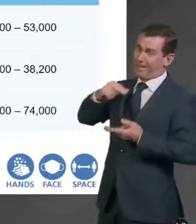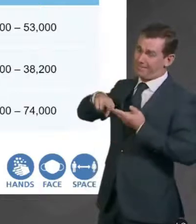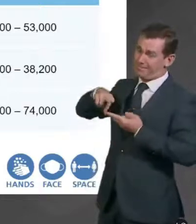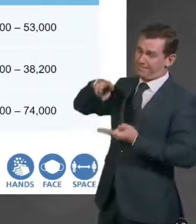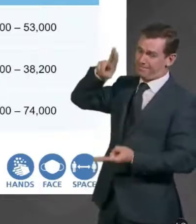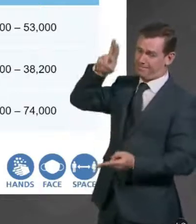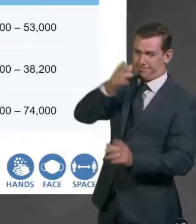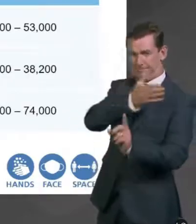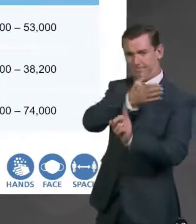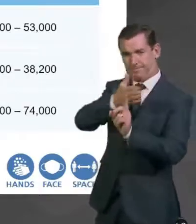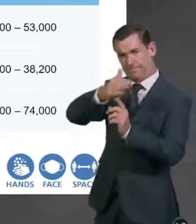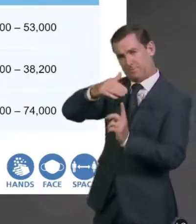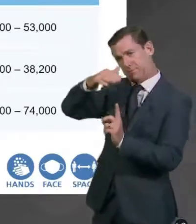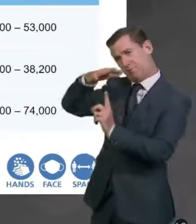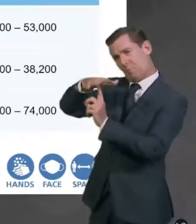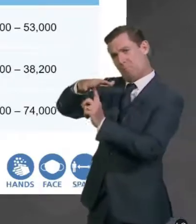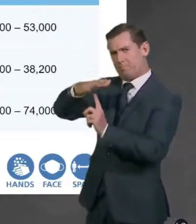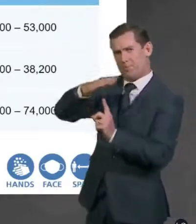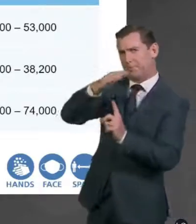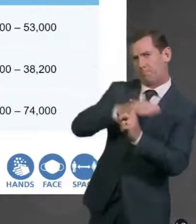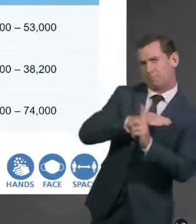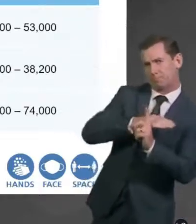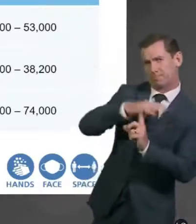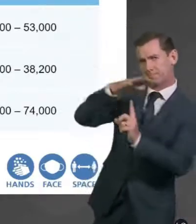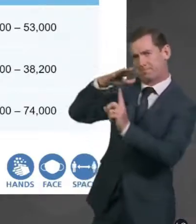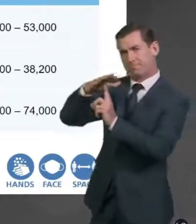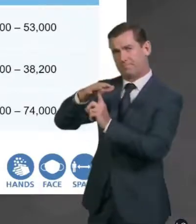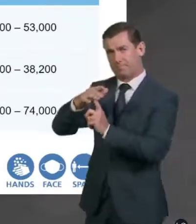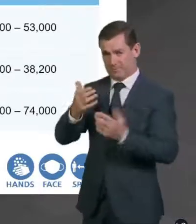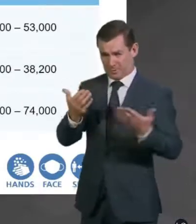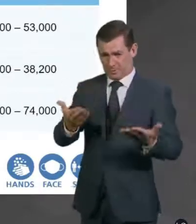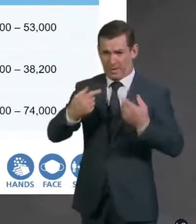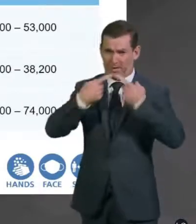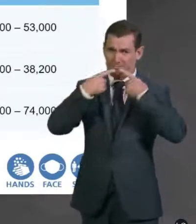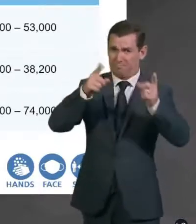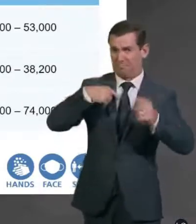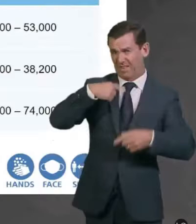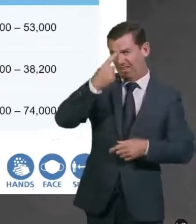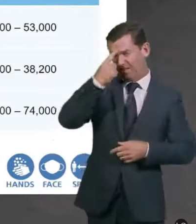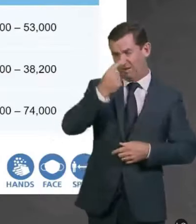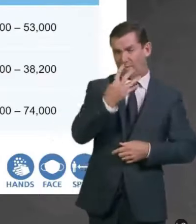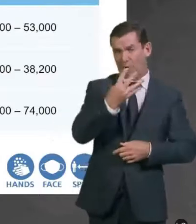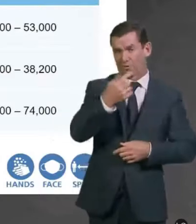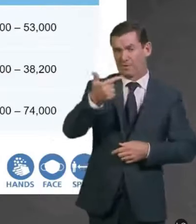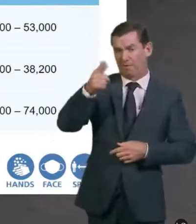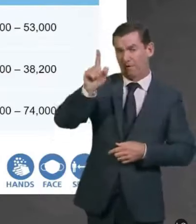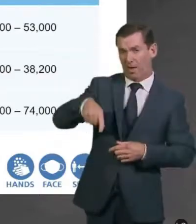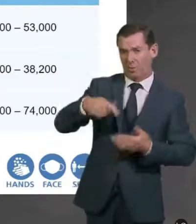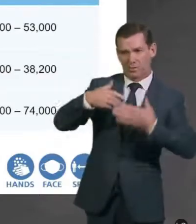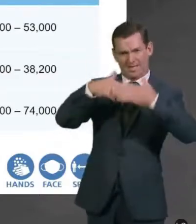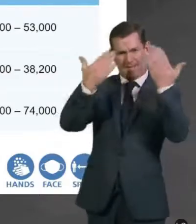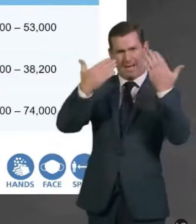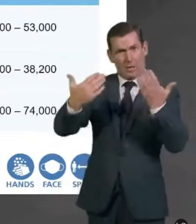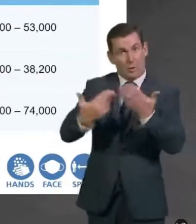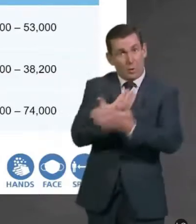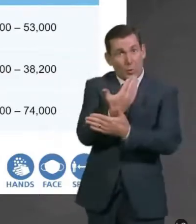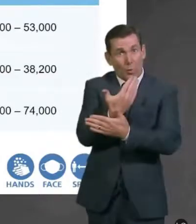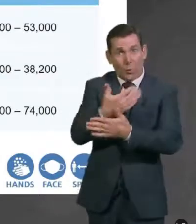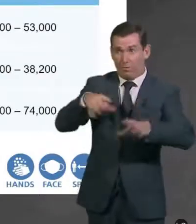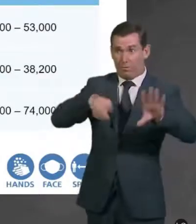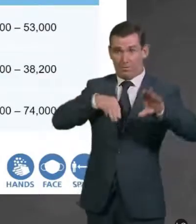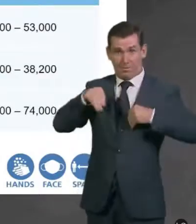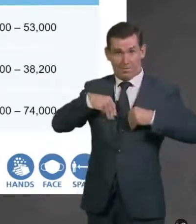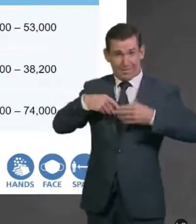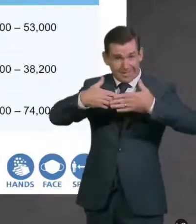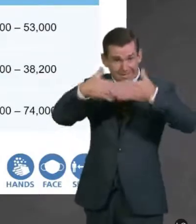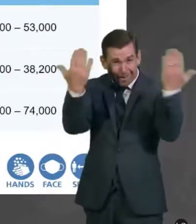data today suggesting as high as 47,000 per day. So that's the sort of number that's getting infected every day. And then the third is